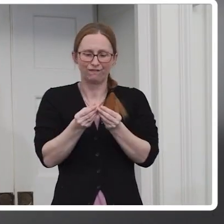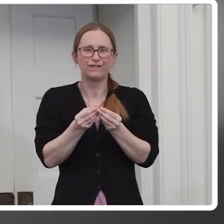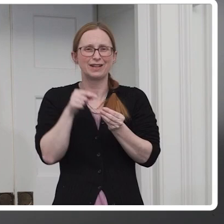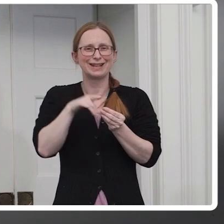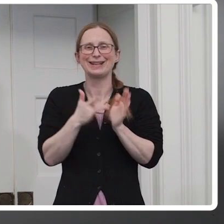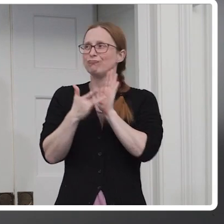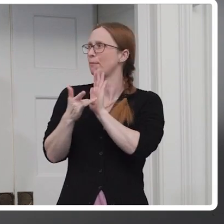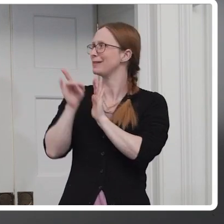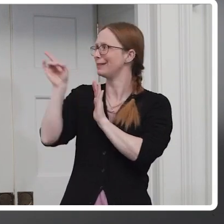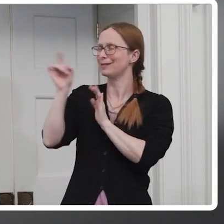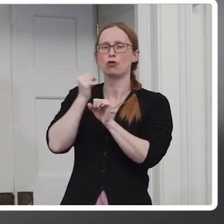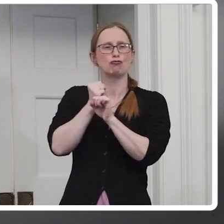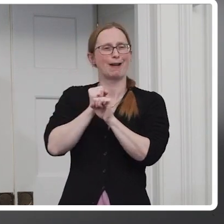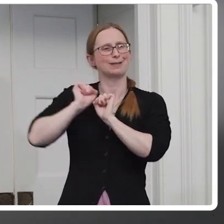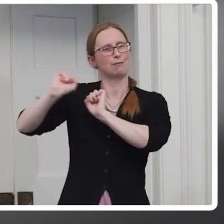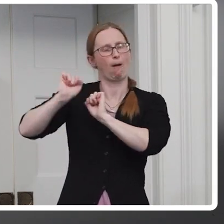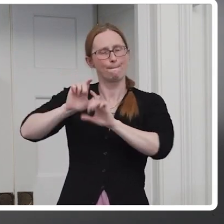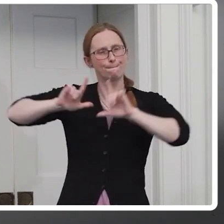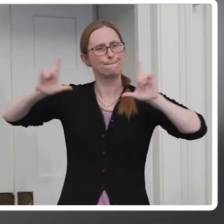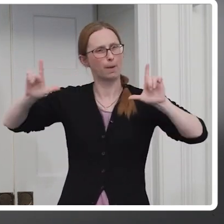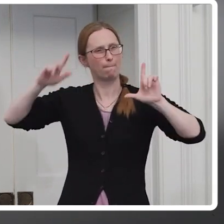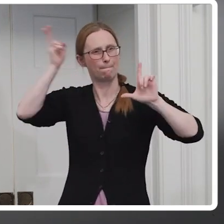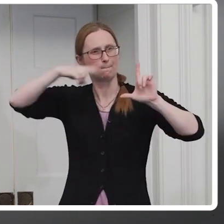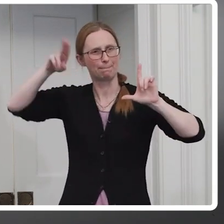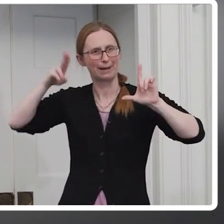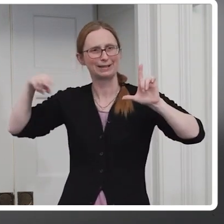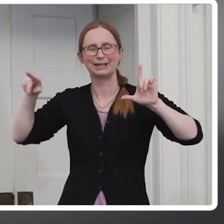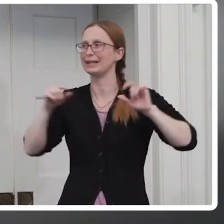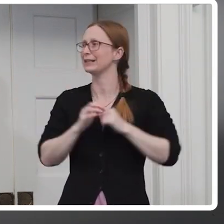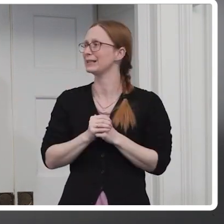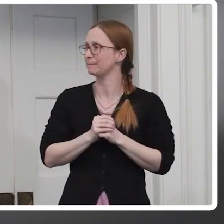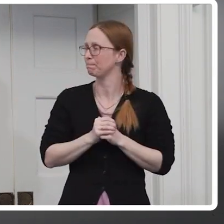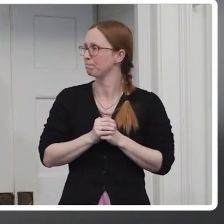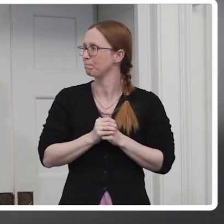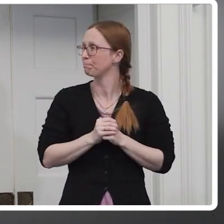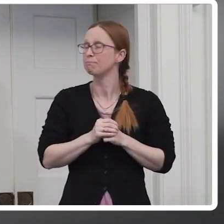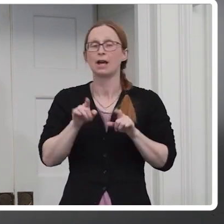canvas represents Grace's large-scale paintings and the projection screen